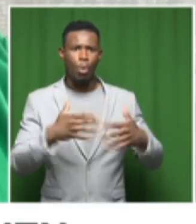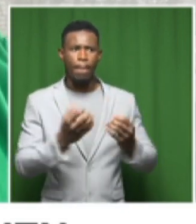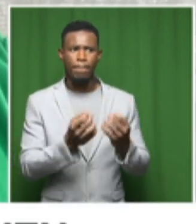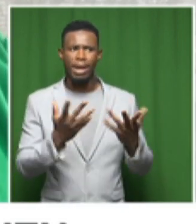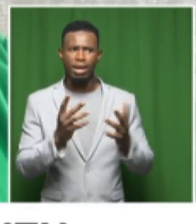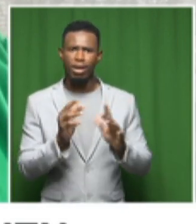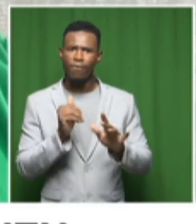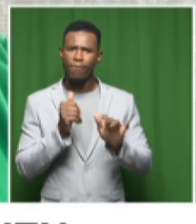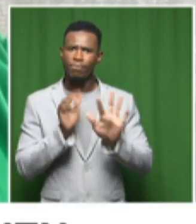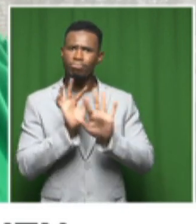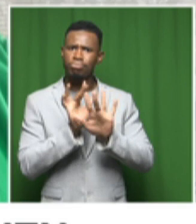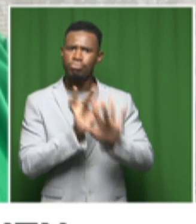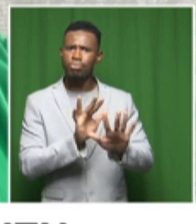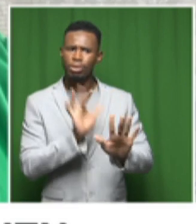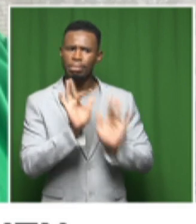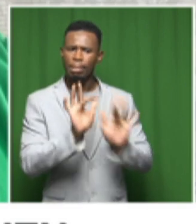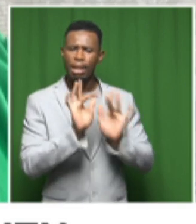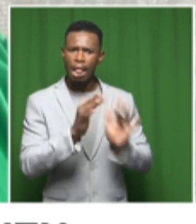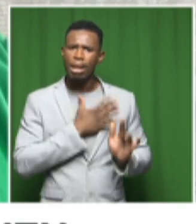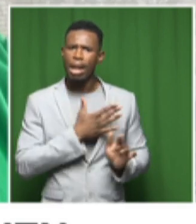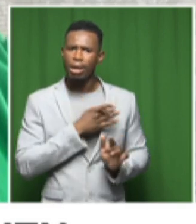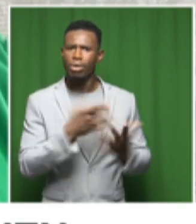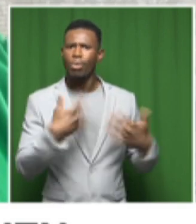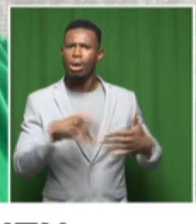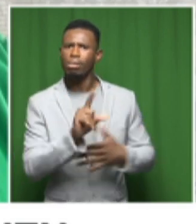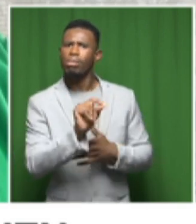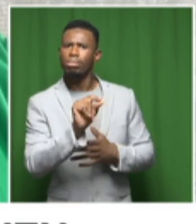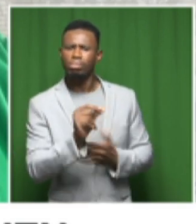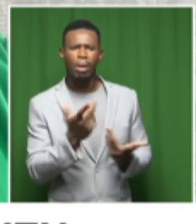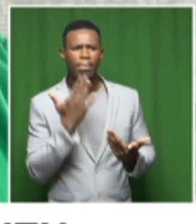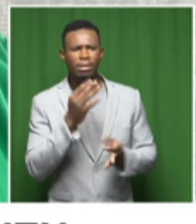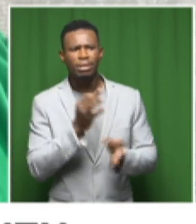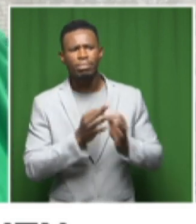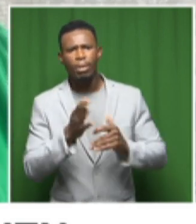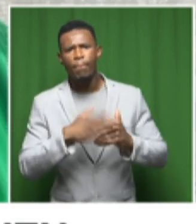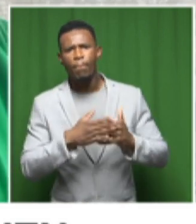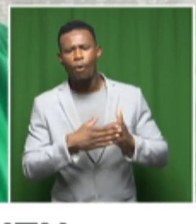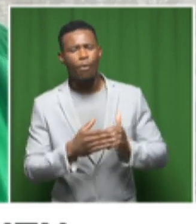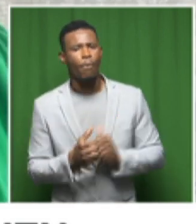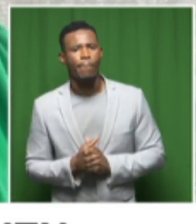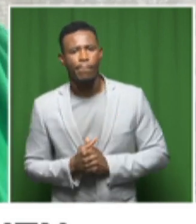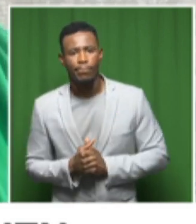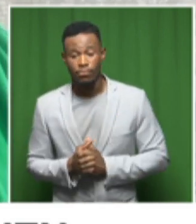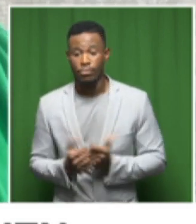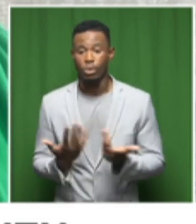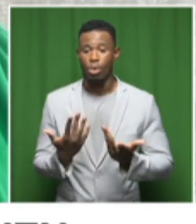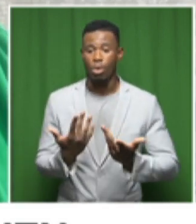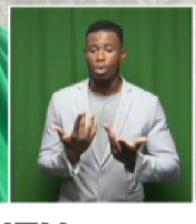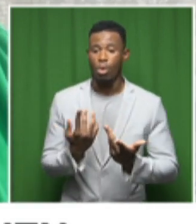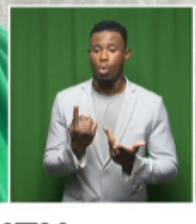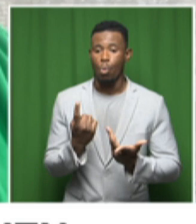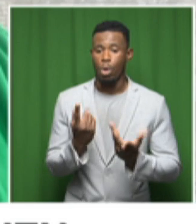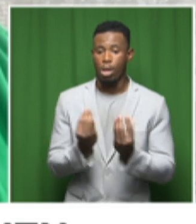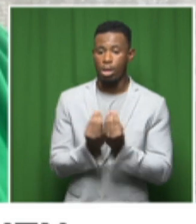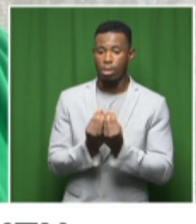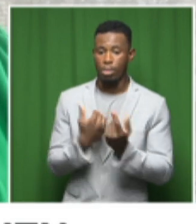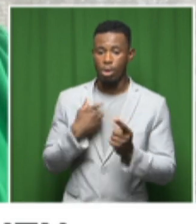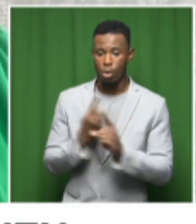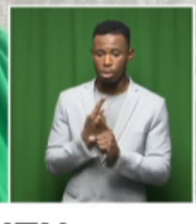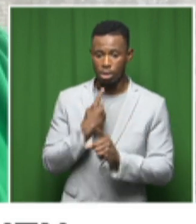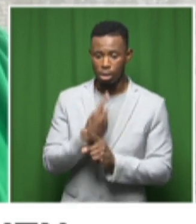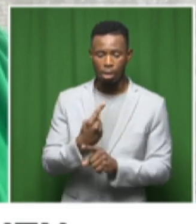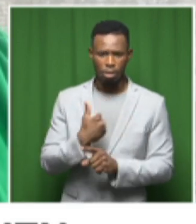your content and why you think so many people can relate to it. One thing that I always say, I'm